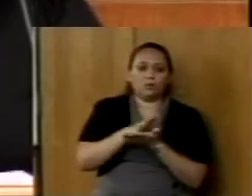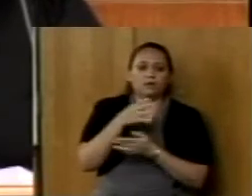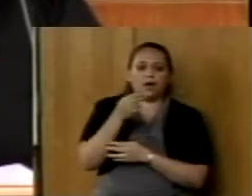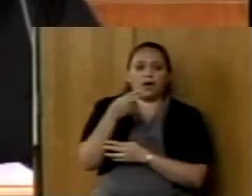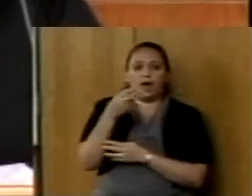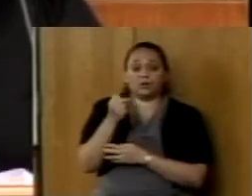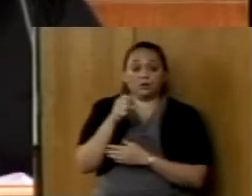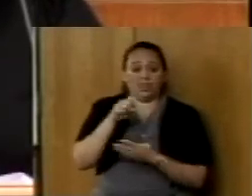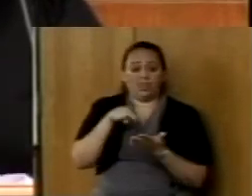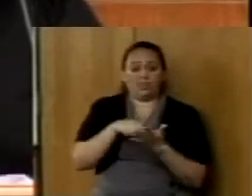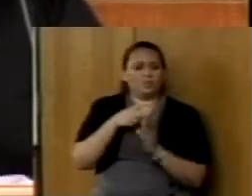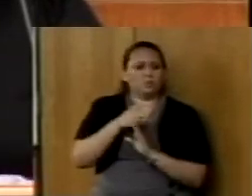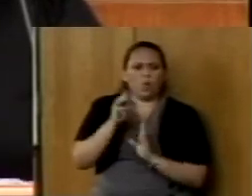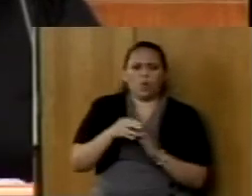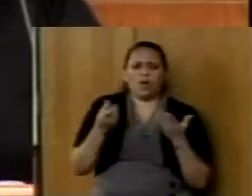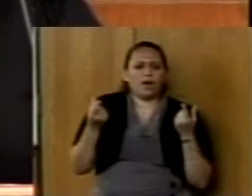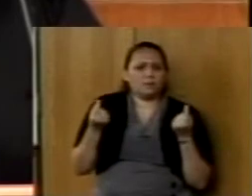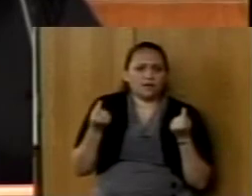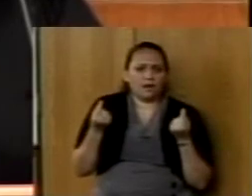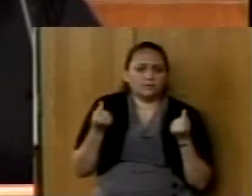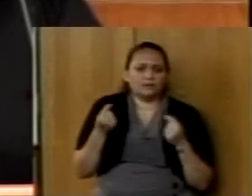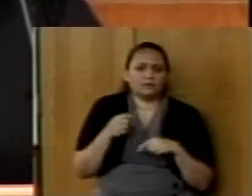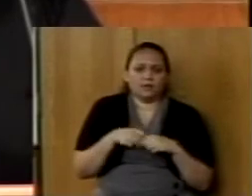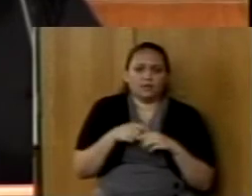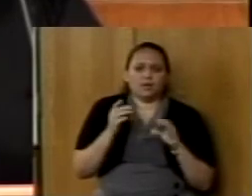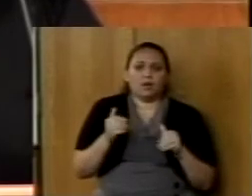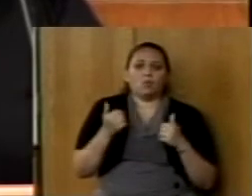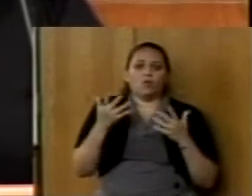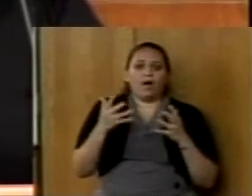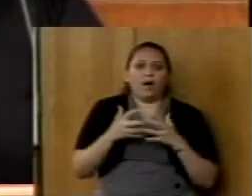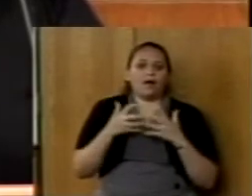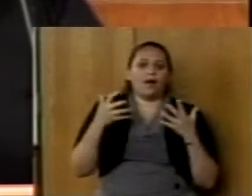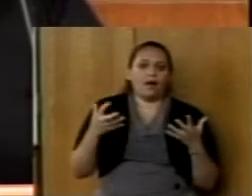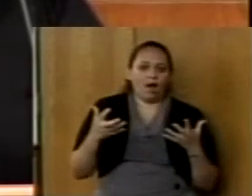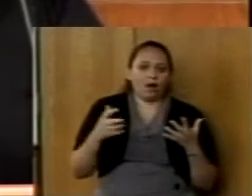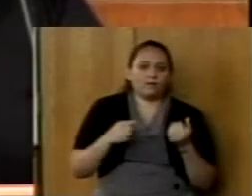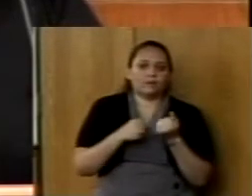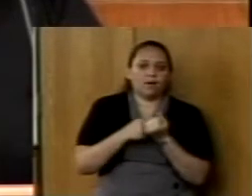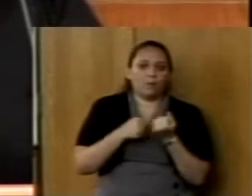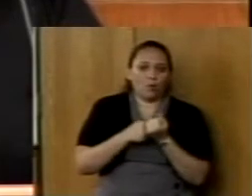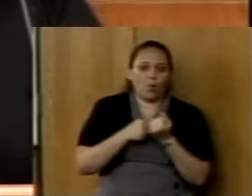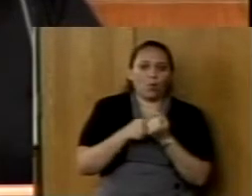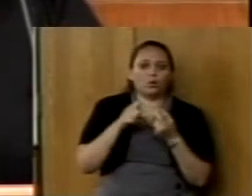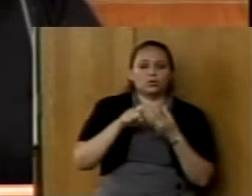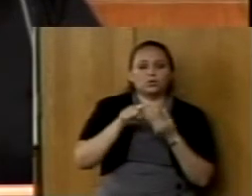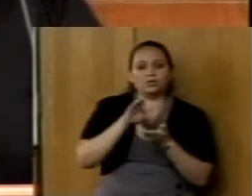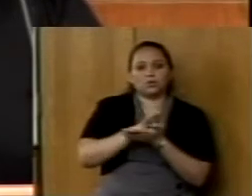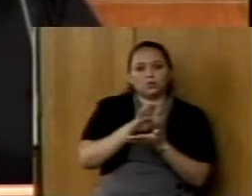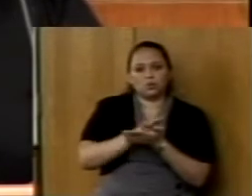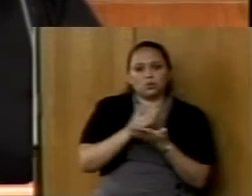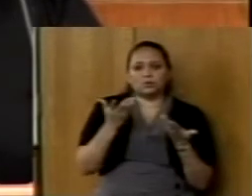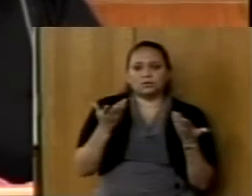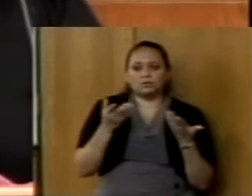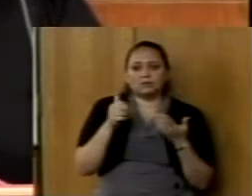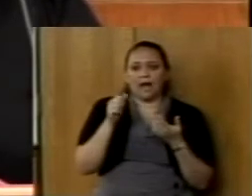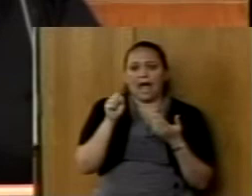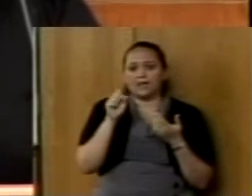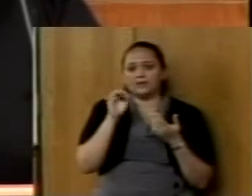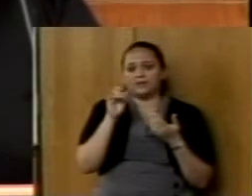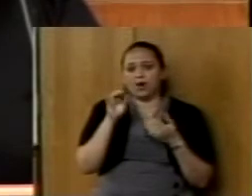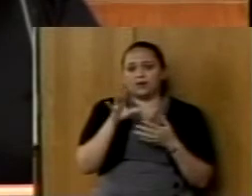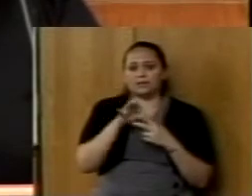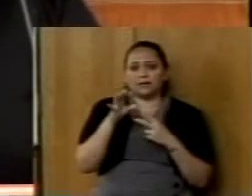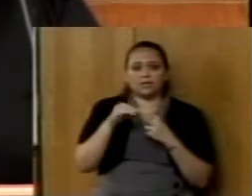schools. And what this program does is provide a lot of support to the school as far as